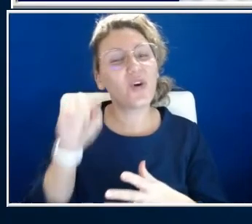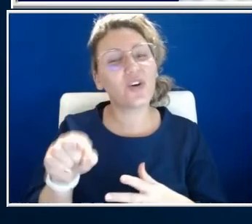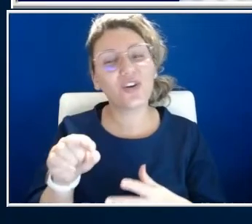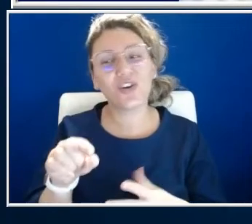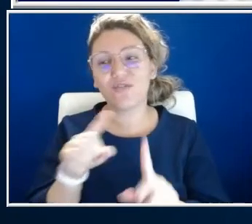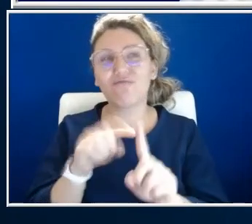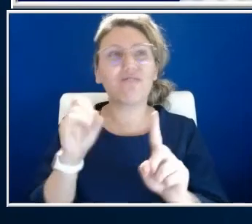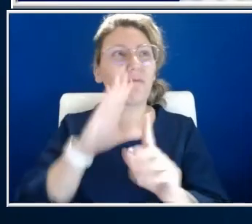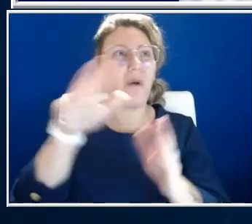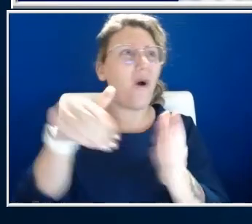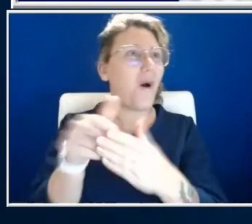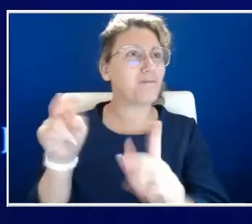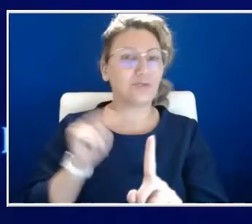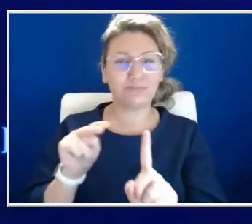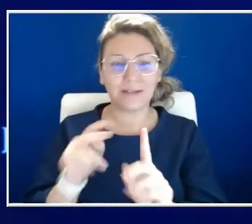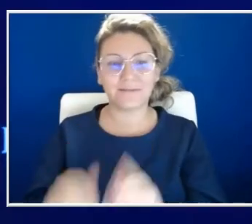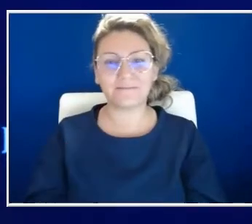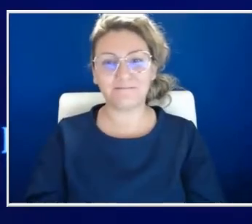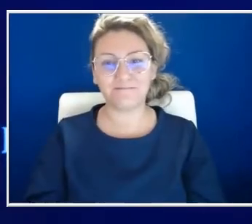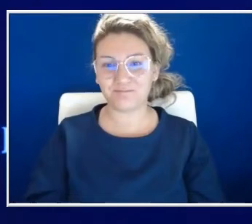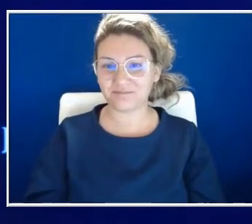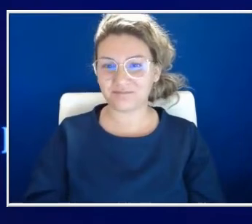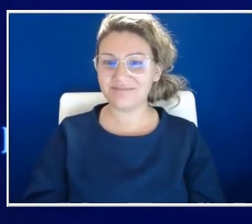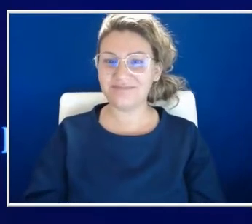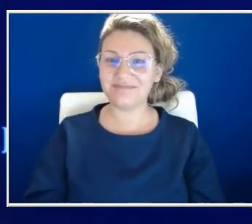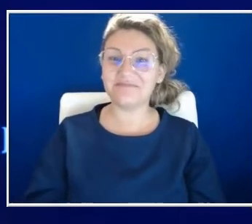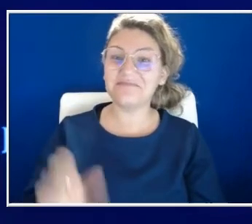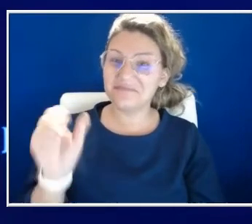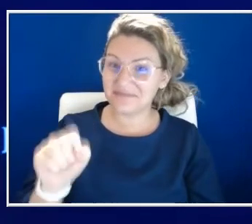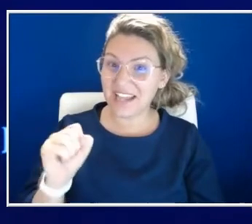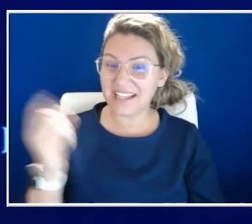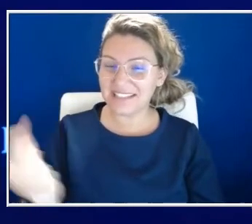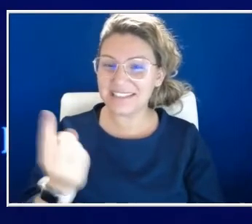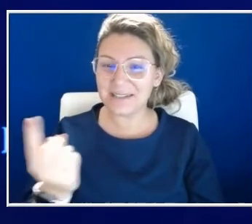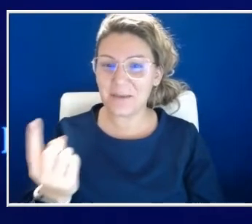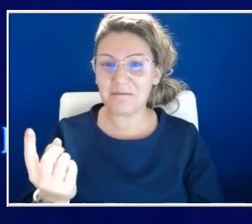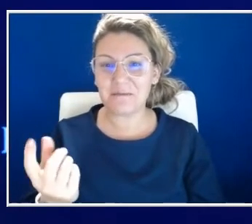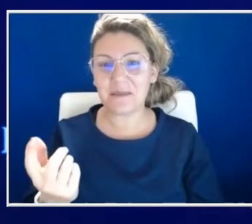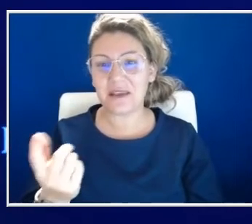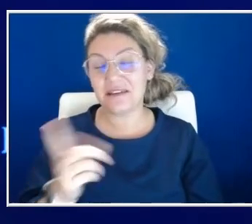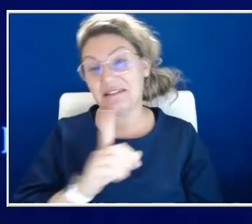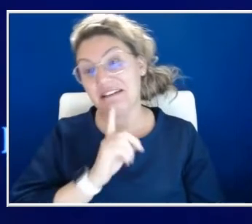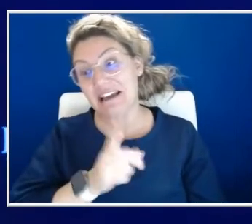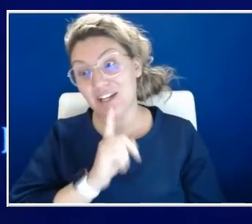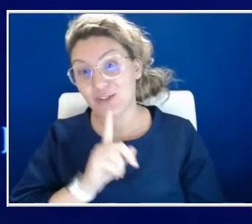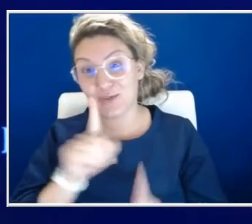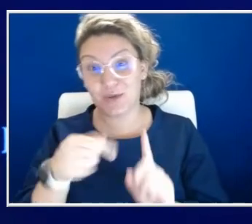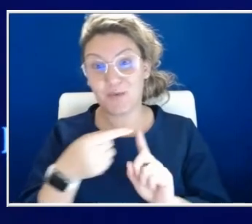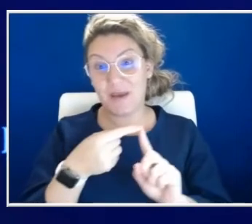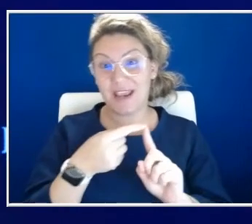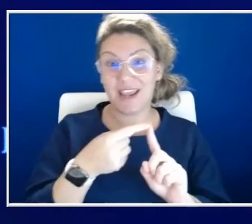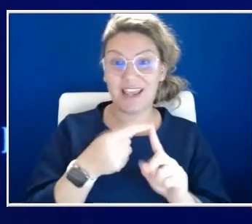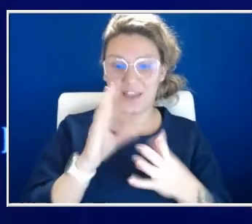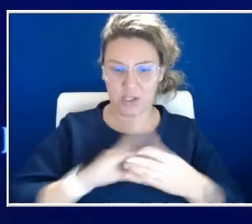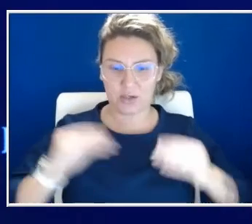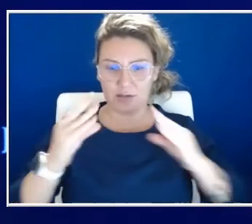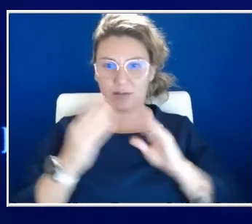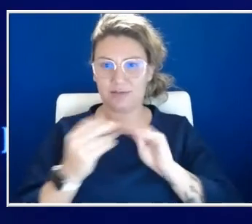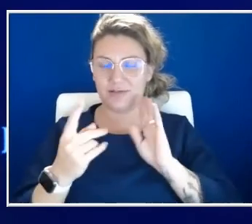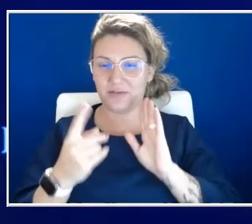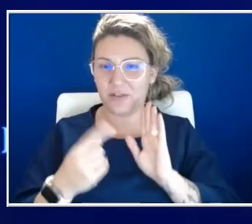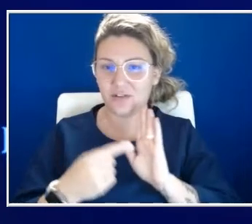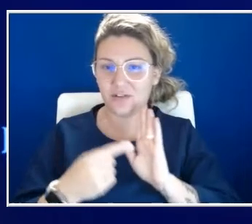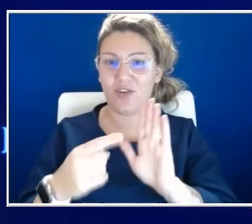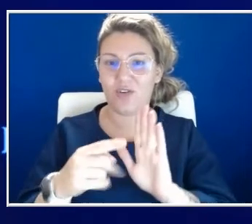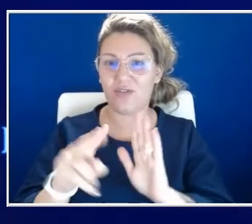all standpoints? Yeah, I mean, it has been something that, actually when the story aired on the news a